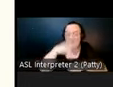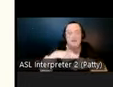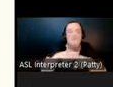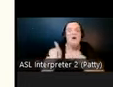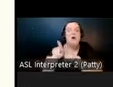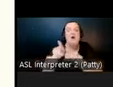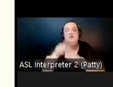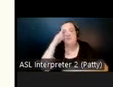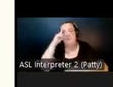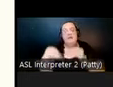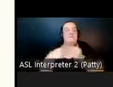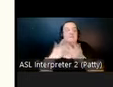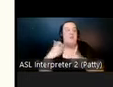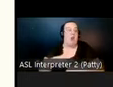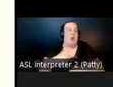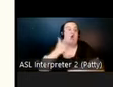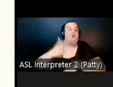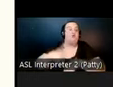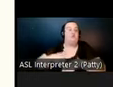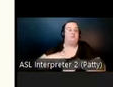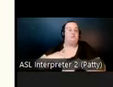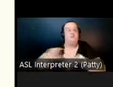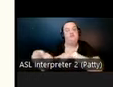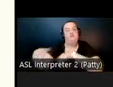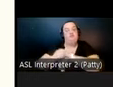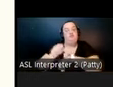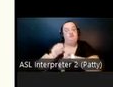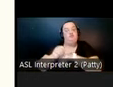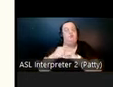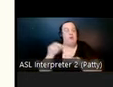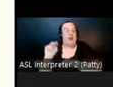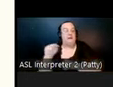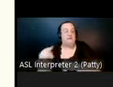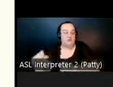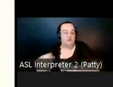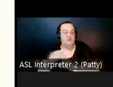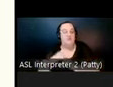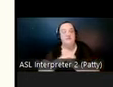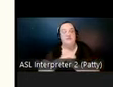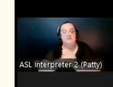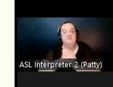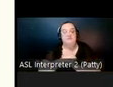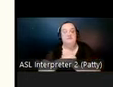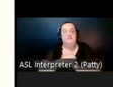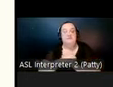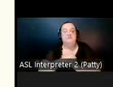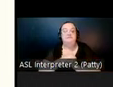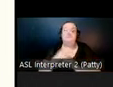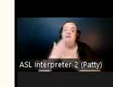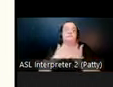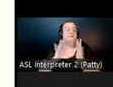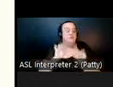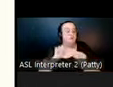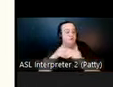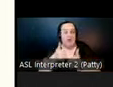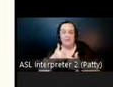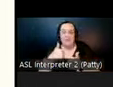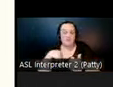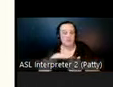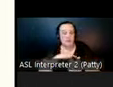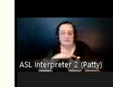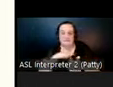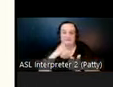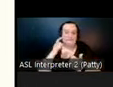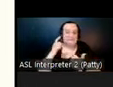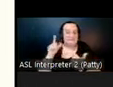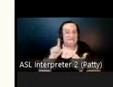consider a long-term career with the National Park Service. Some challenges that we've had to